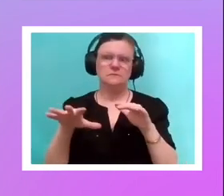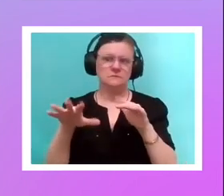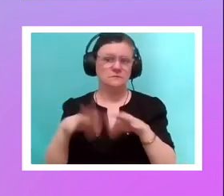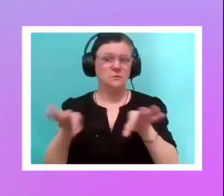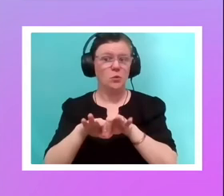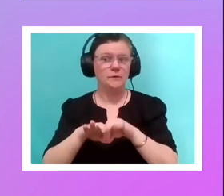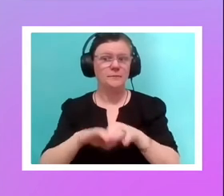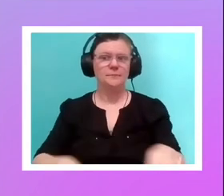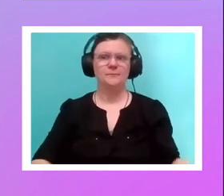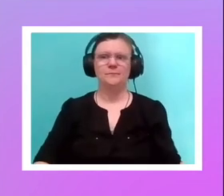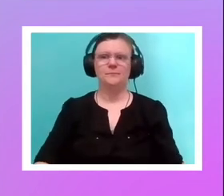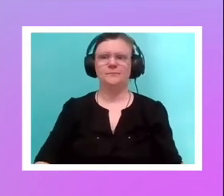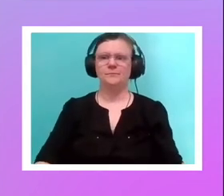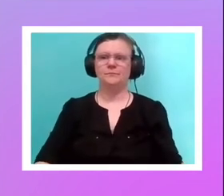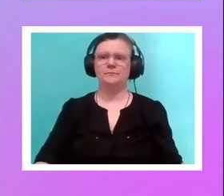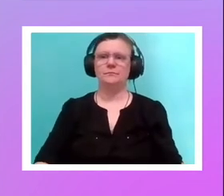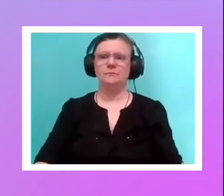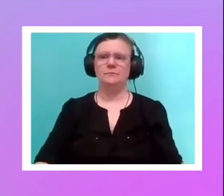as possible.